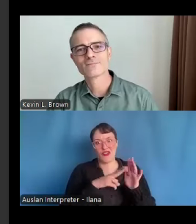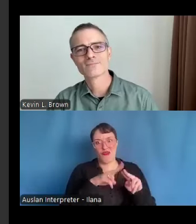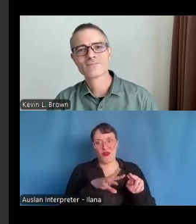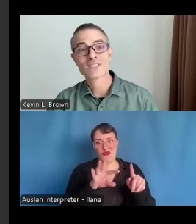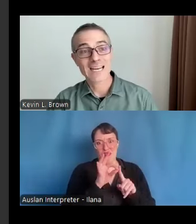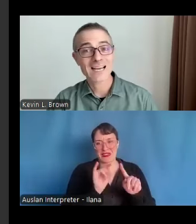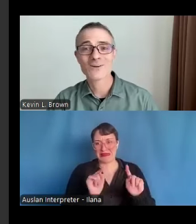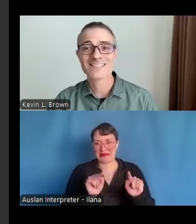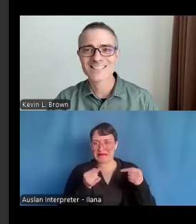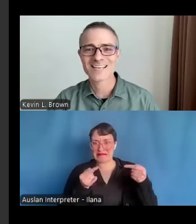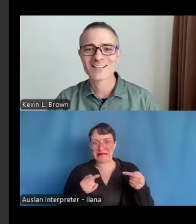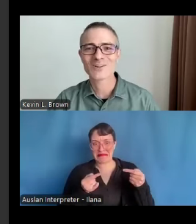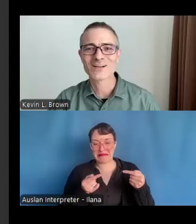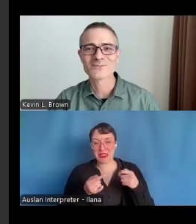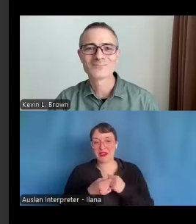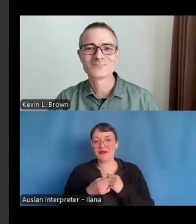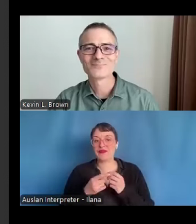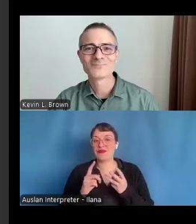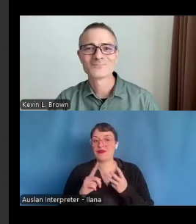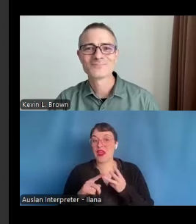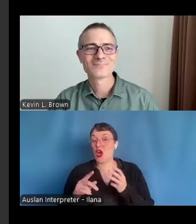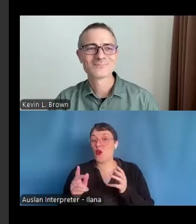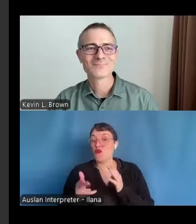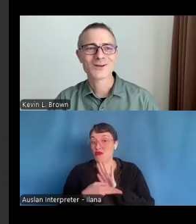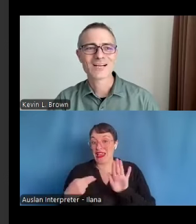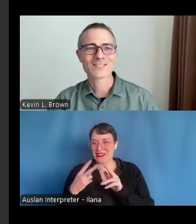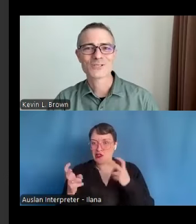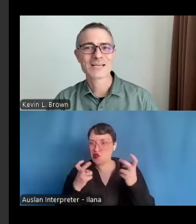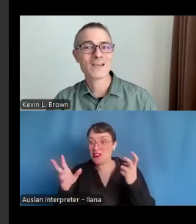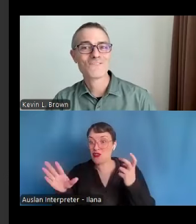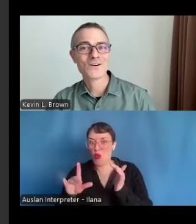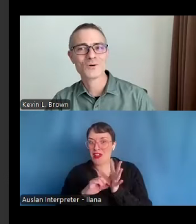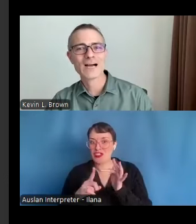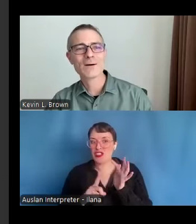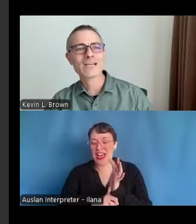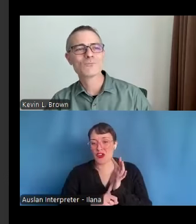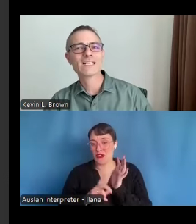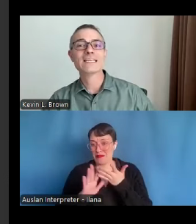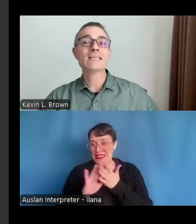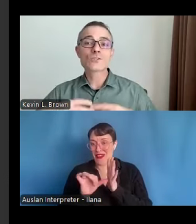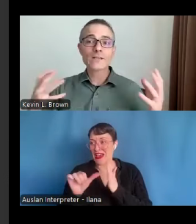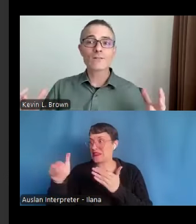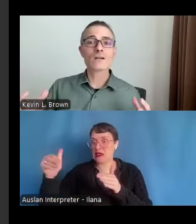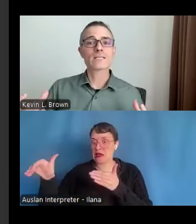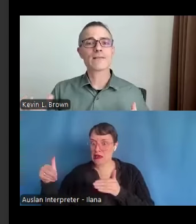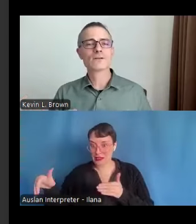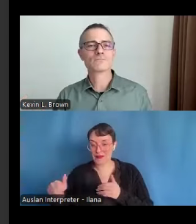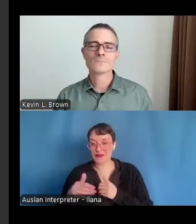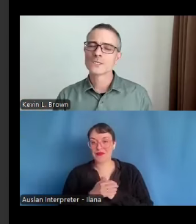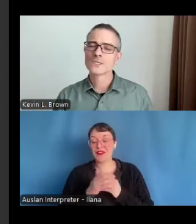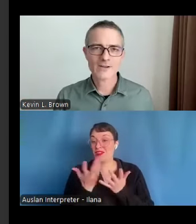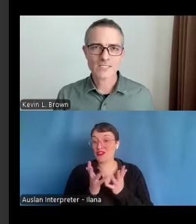funding. Stand out and stand clear. All right, so just like being fundable, how might you bring these three laws